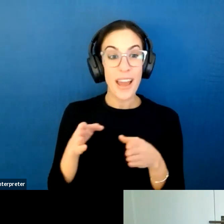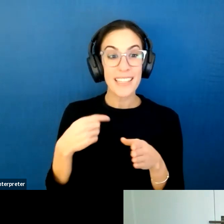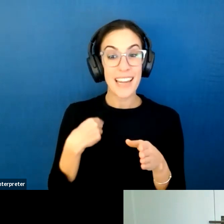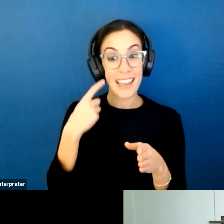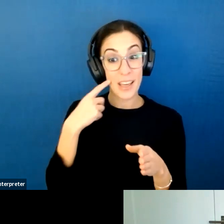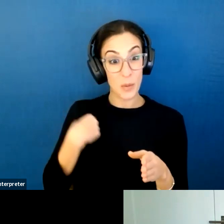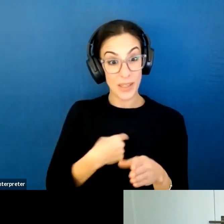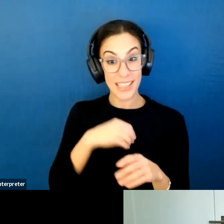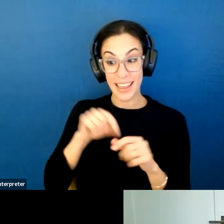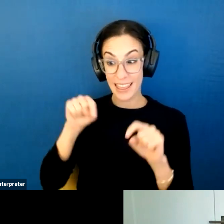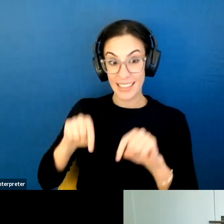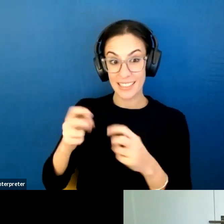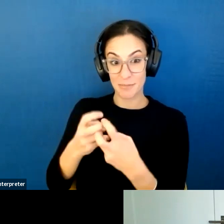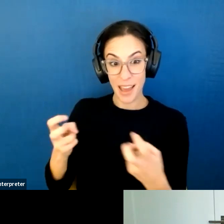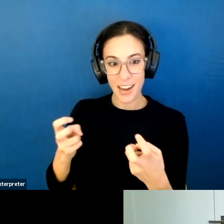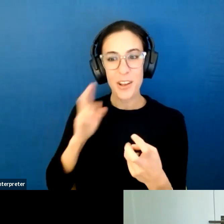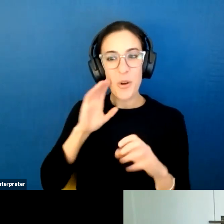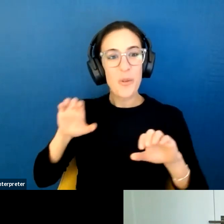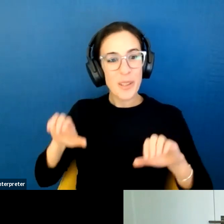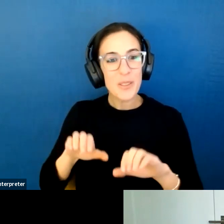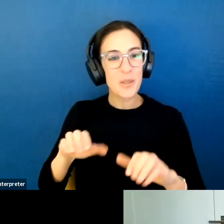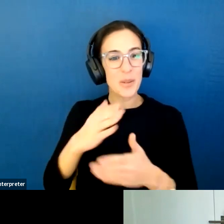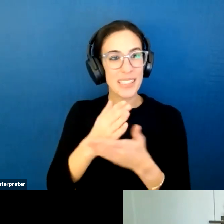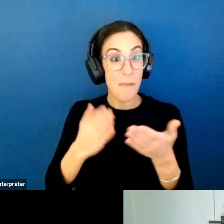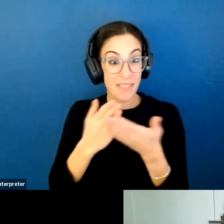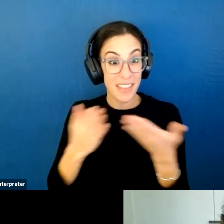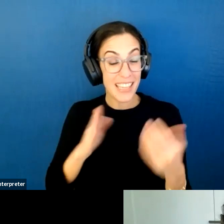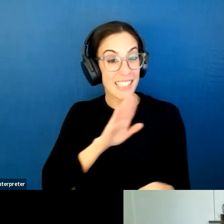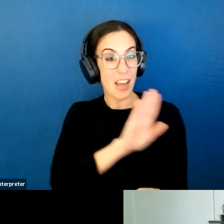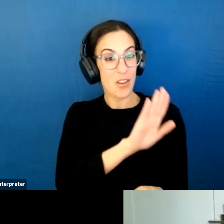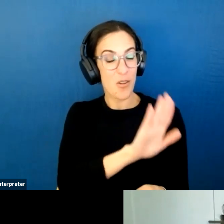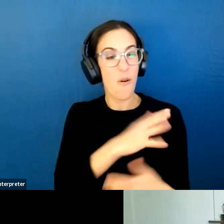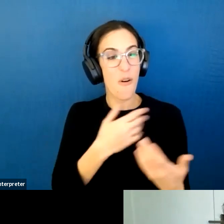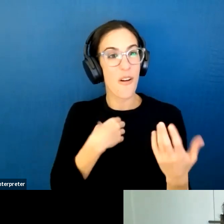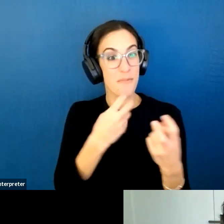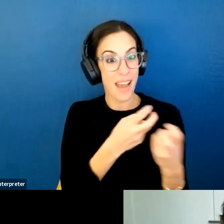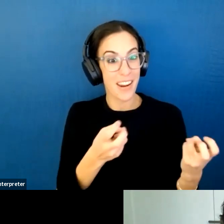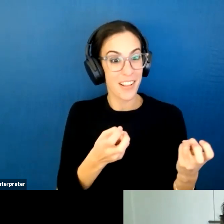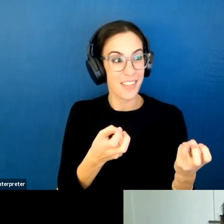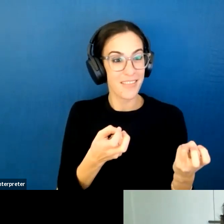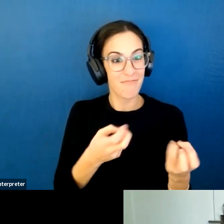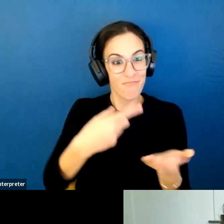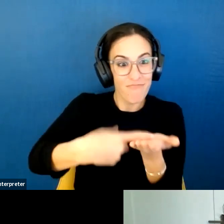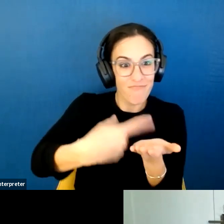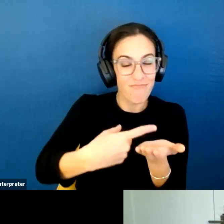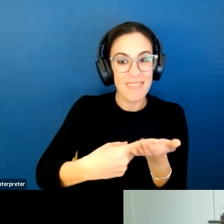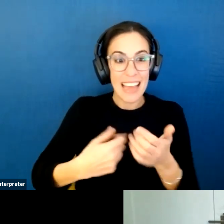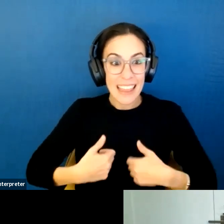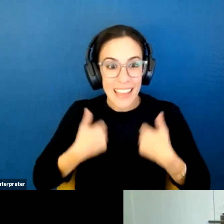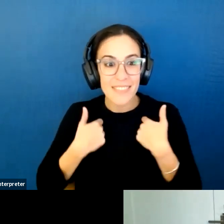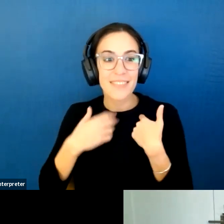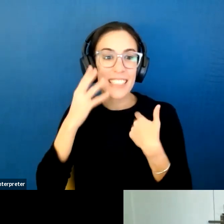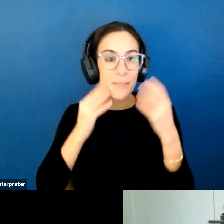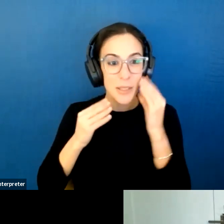to do some of the things that your panelists actually asked about: lived experiences, local places. Each one of you mentioned